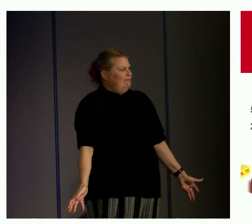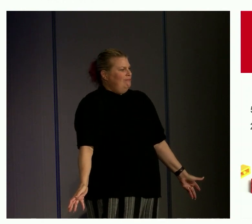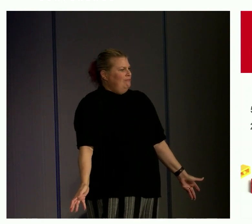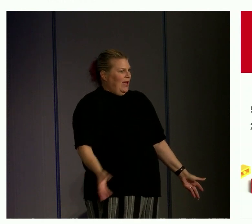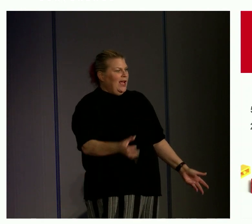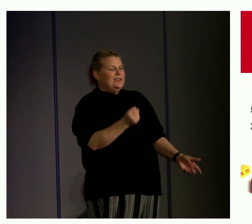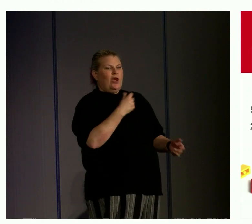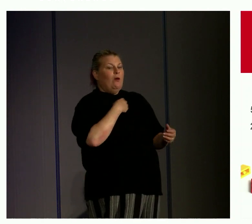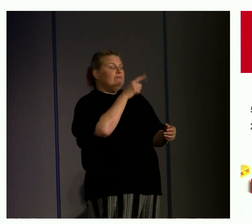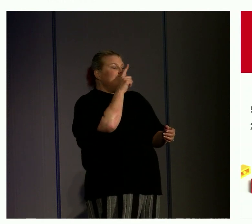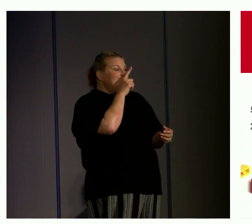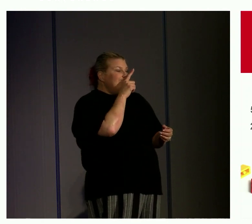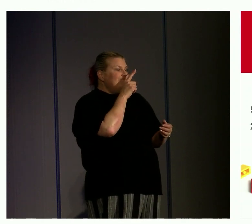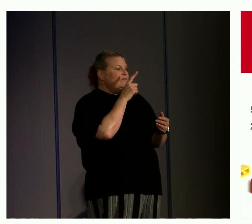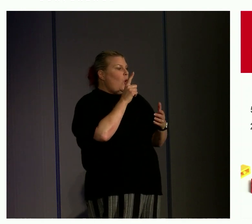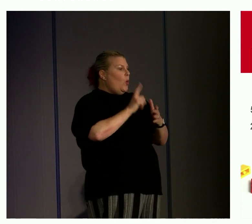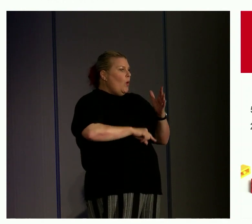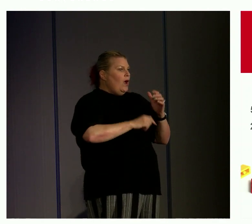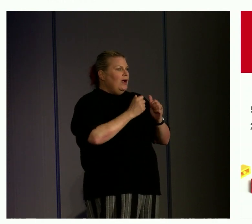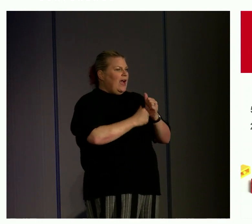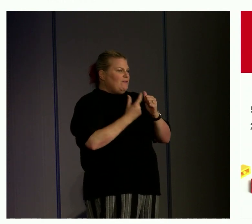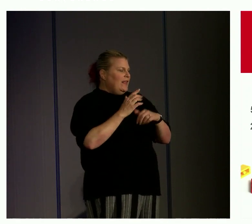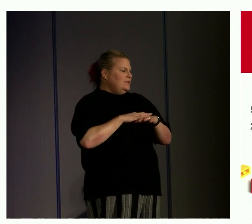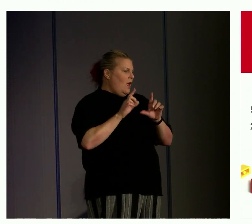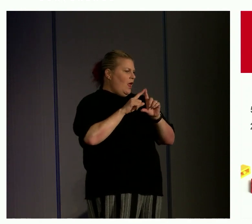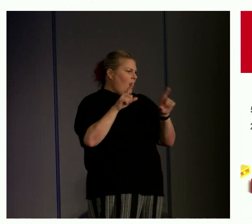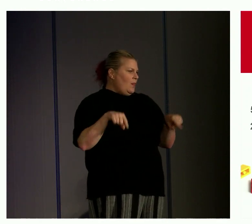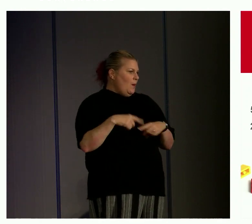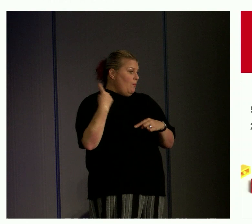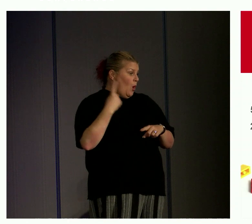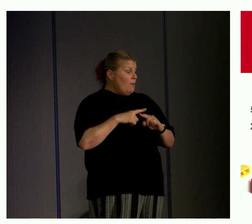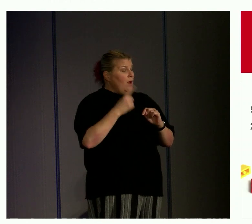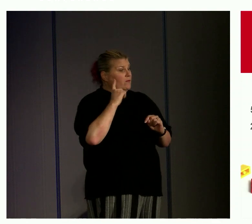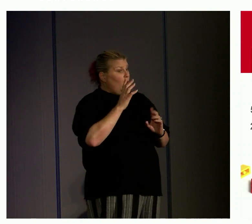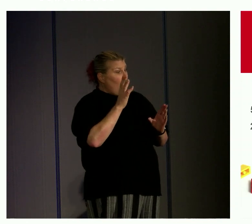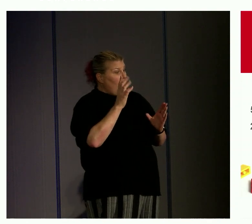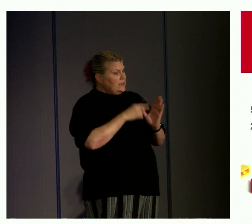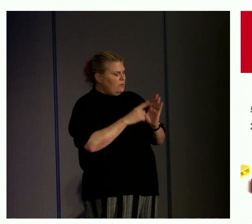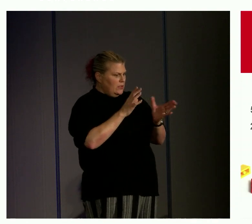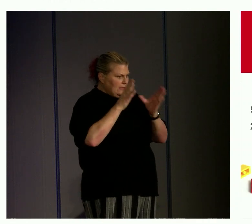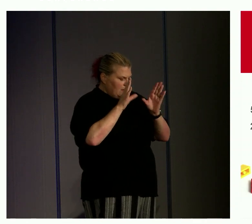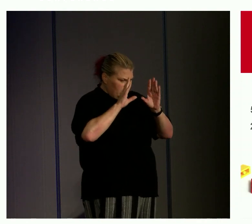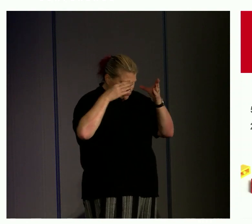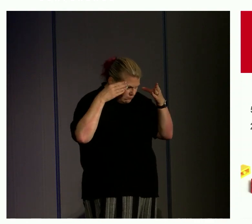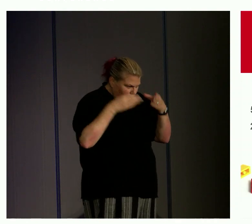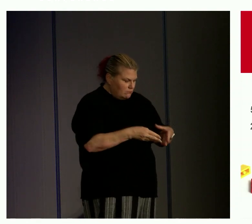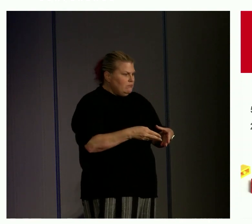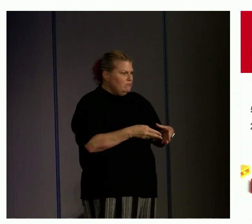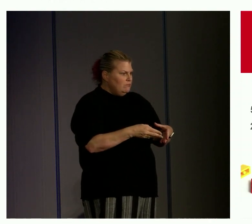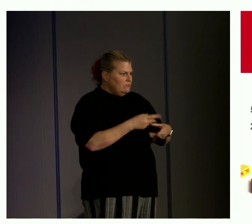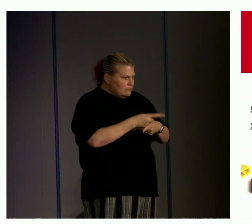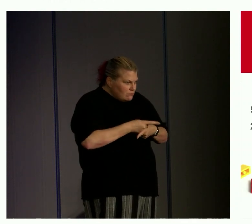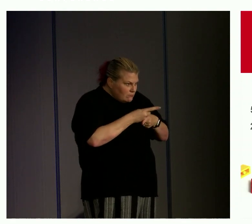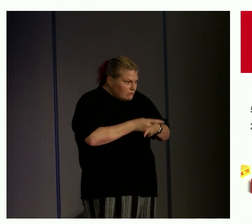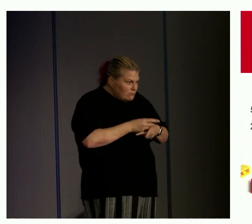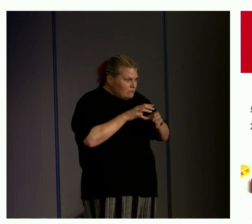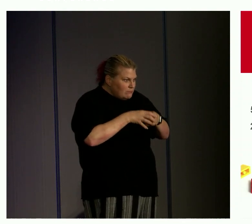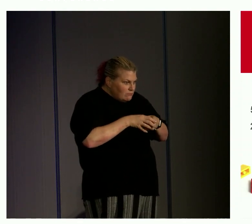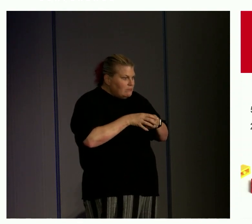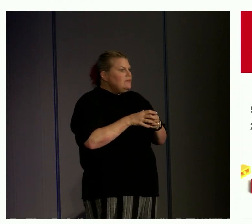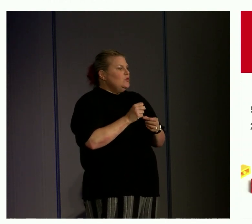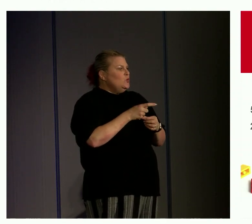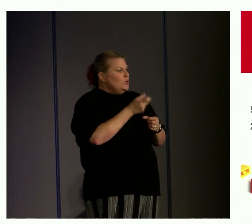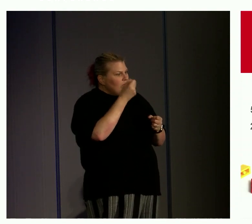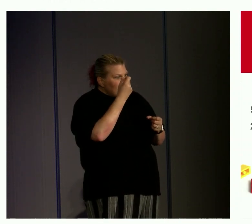going to read everything is on the board, but for example, attention. You had to be very careful and attentive so that you